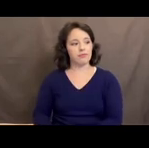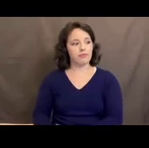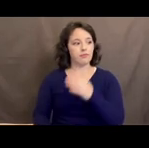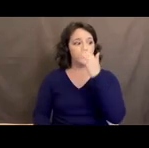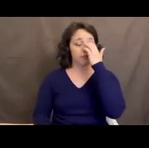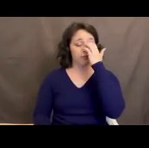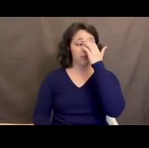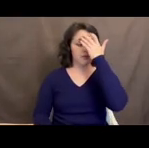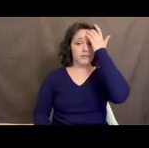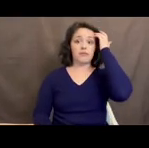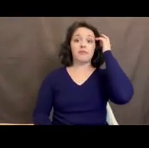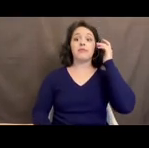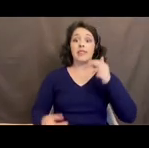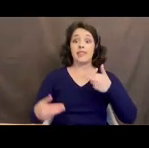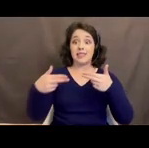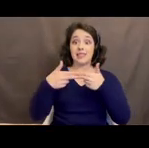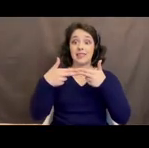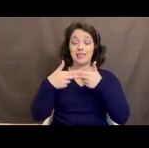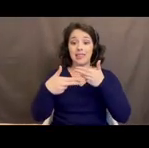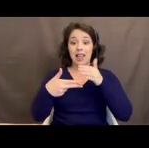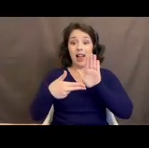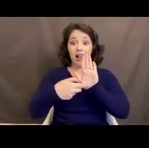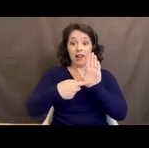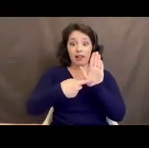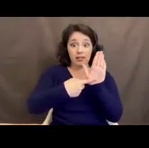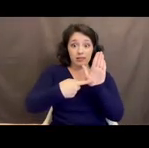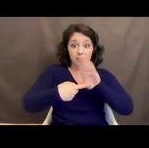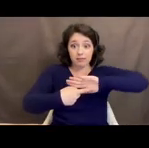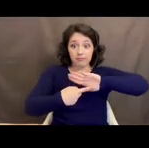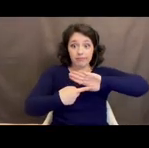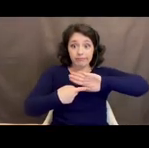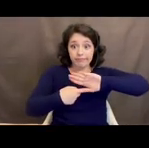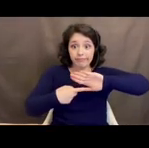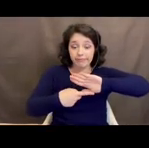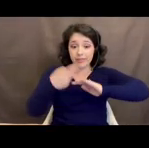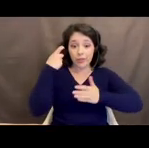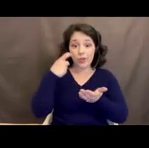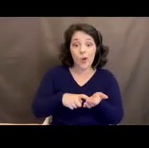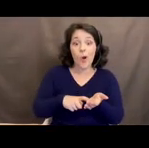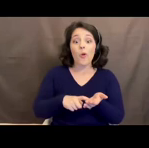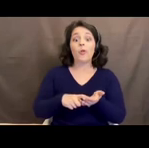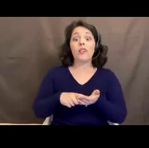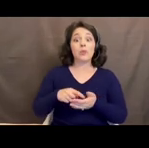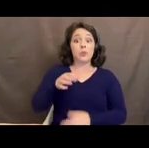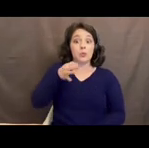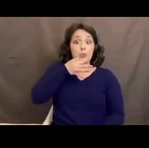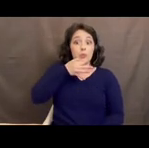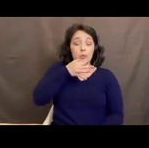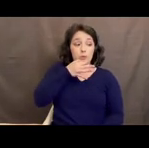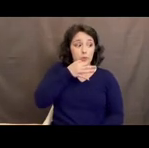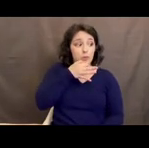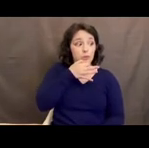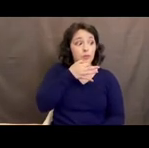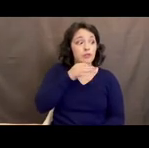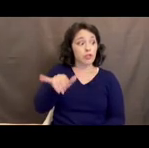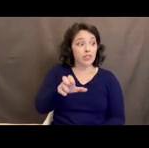of this slide, is as of January 1st, 2026, the age limit will be bumping up to